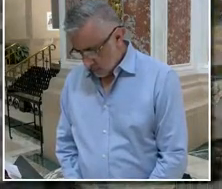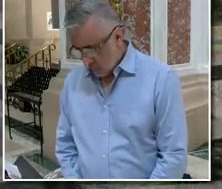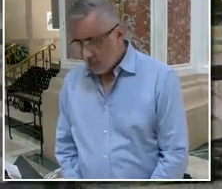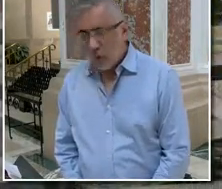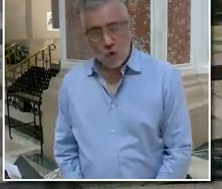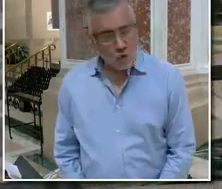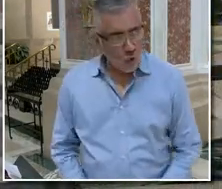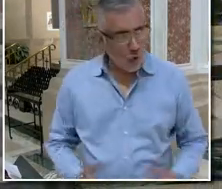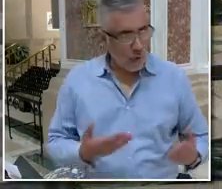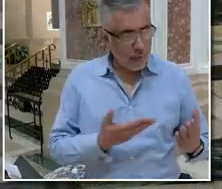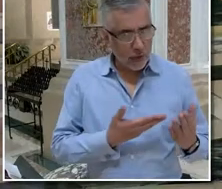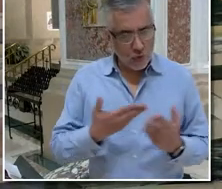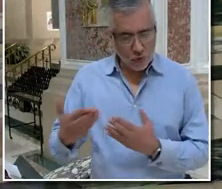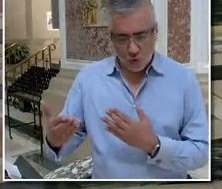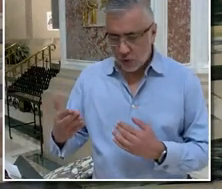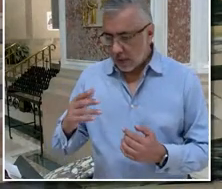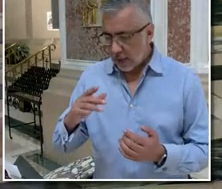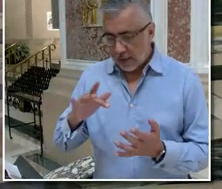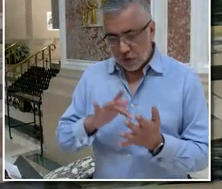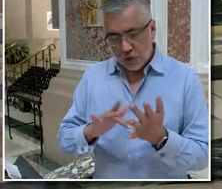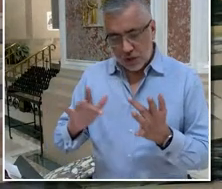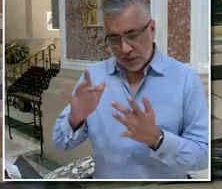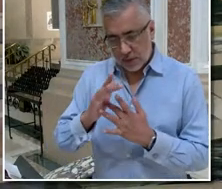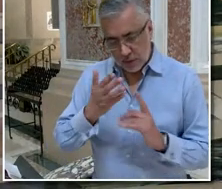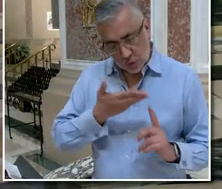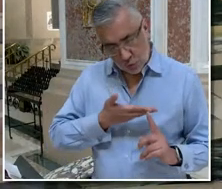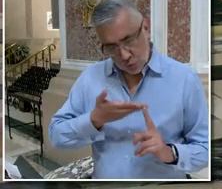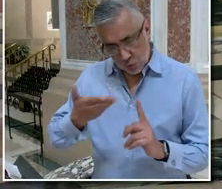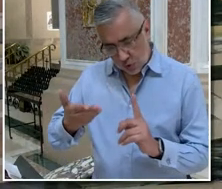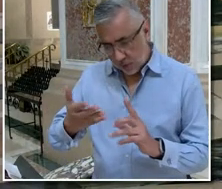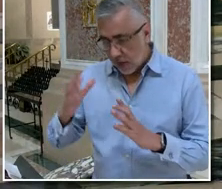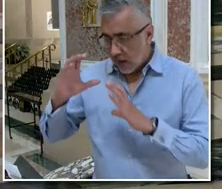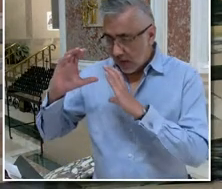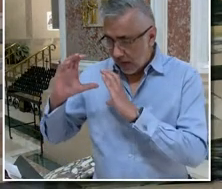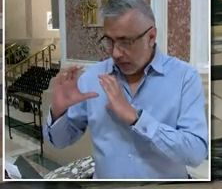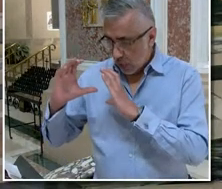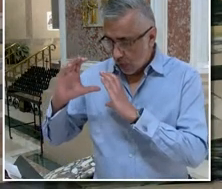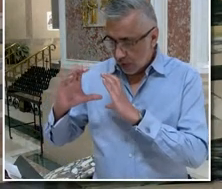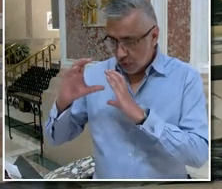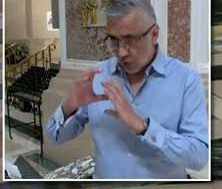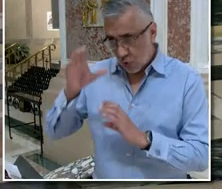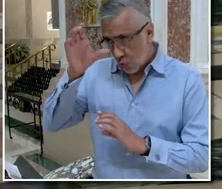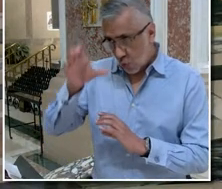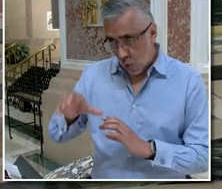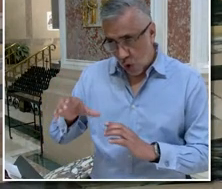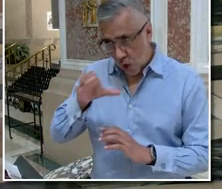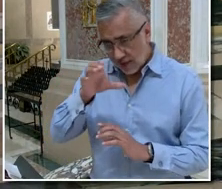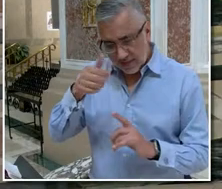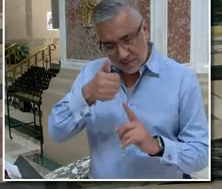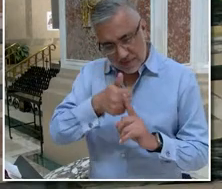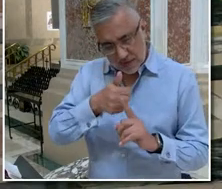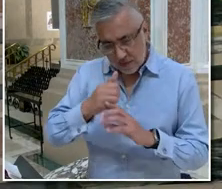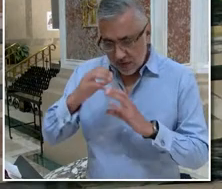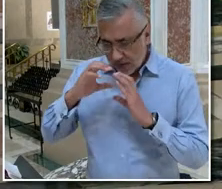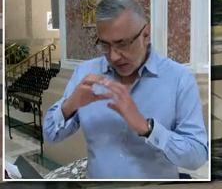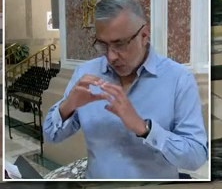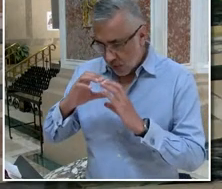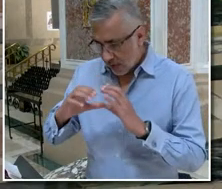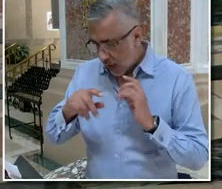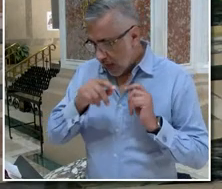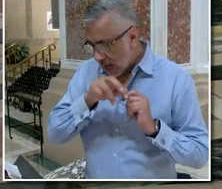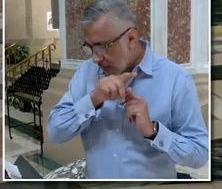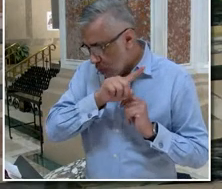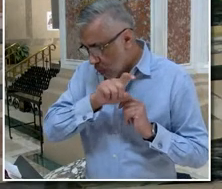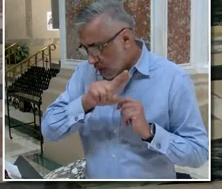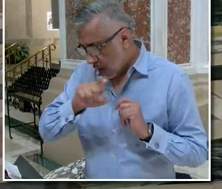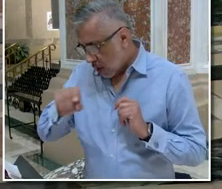So they took Jesus, and carrying the cross himself, he went out to what